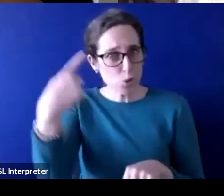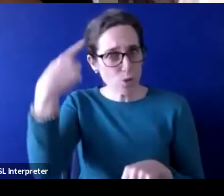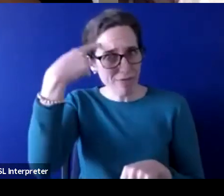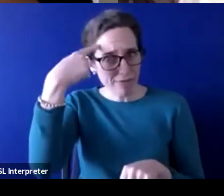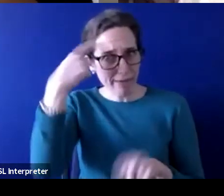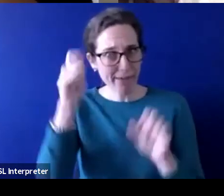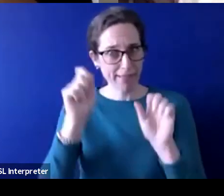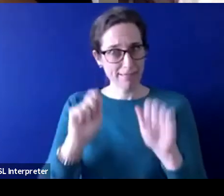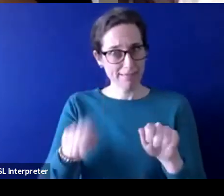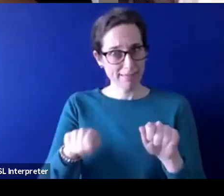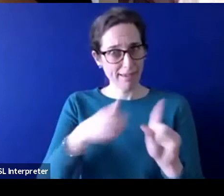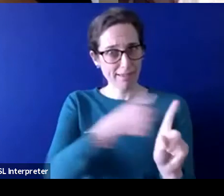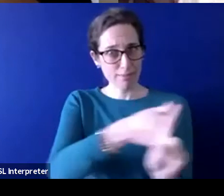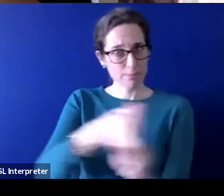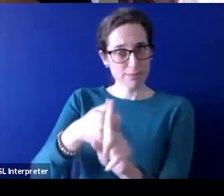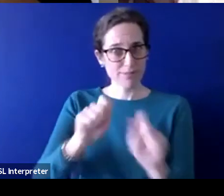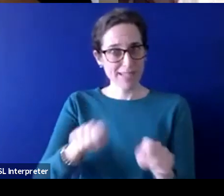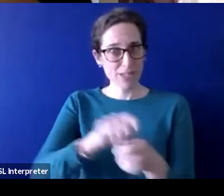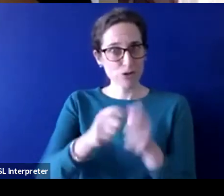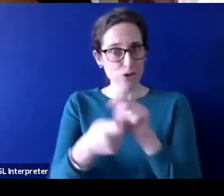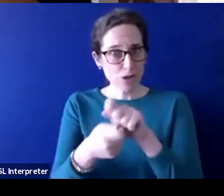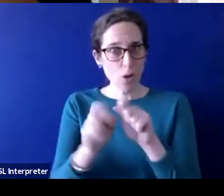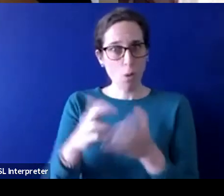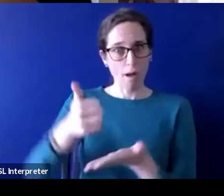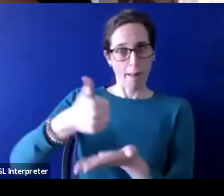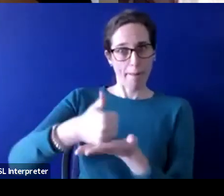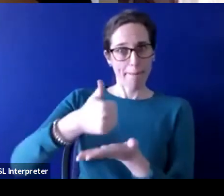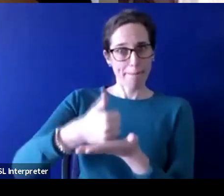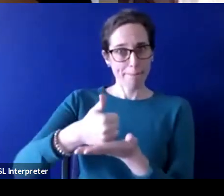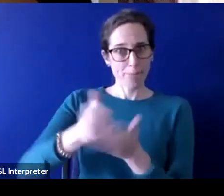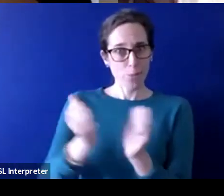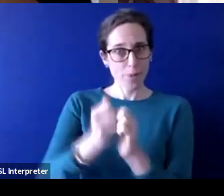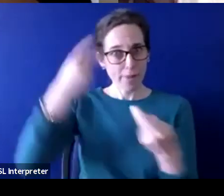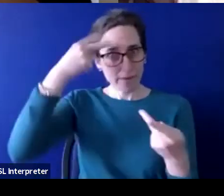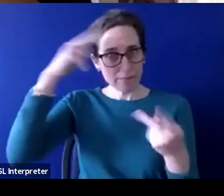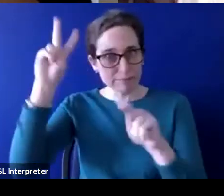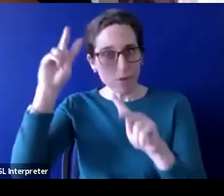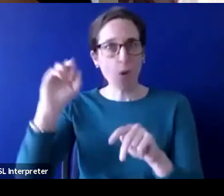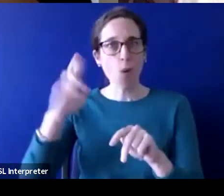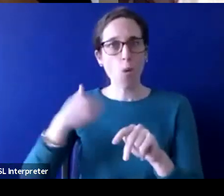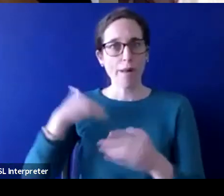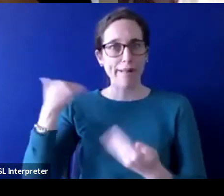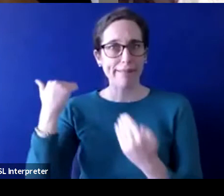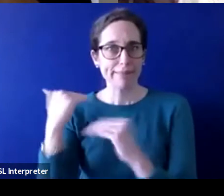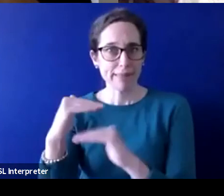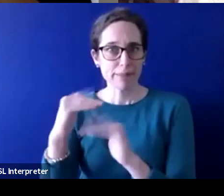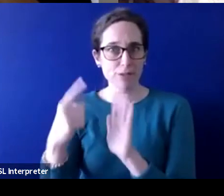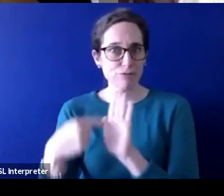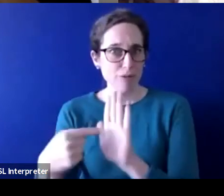to change, to help in this issue of misrepresentation or lack of representation